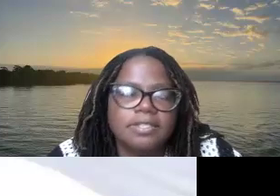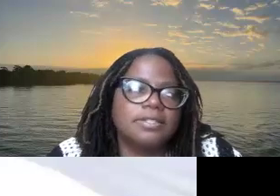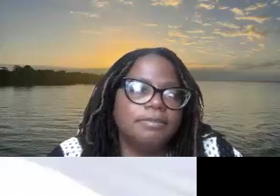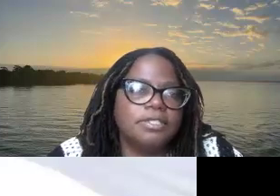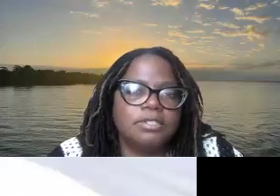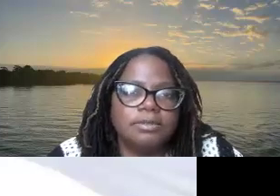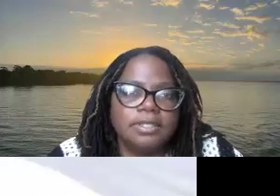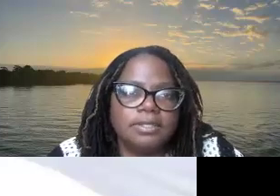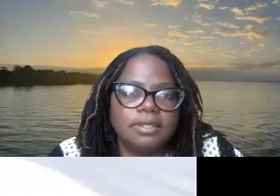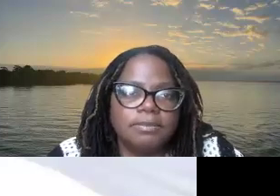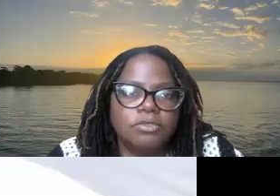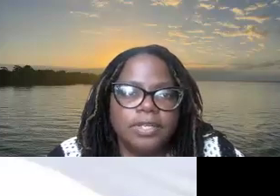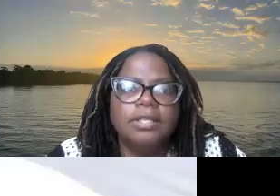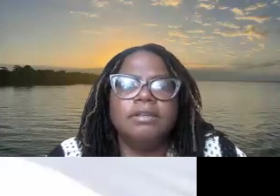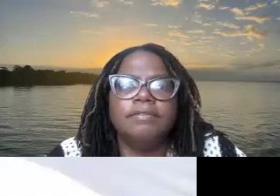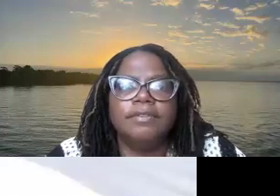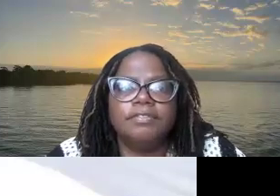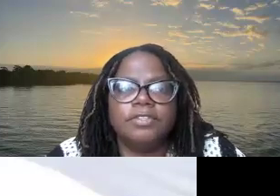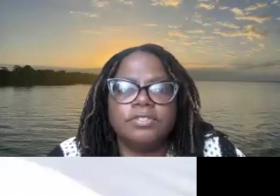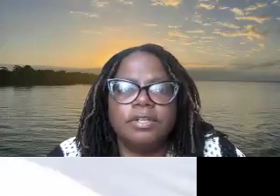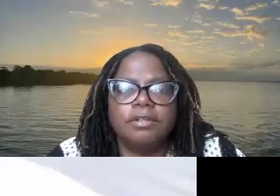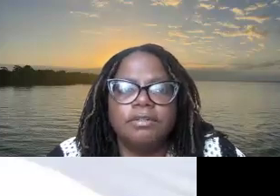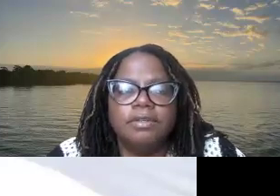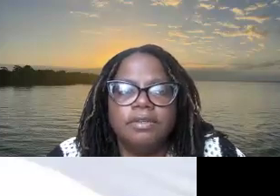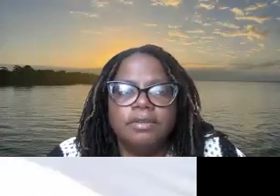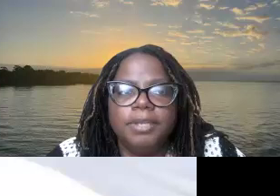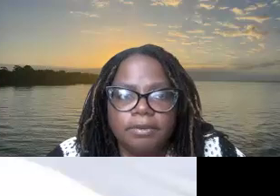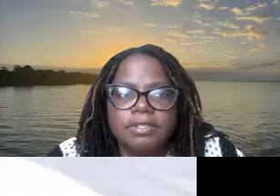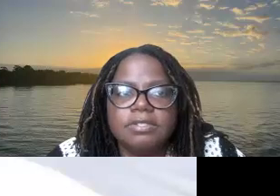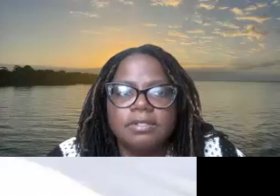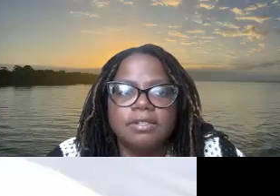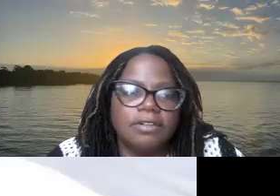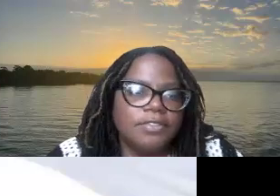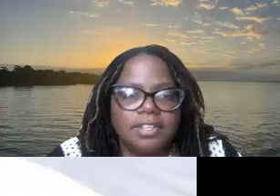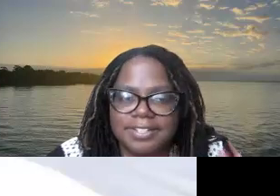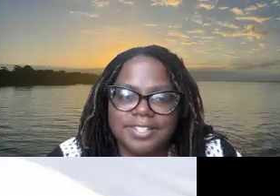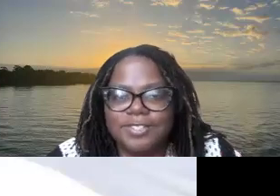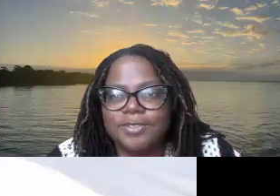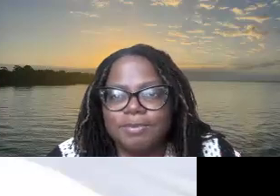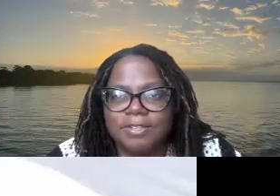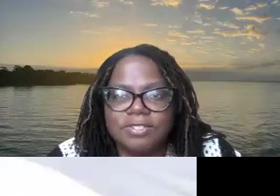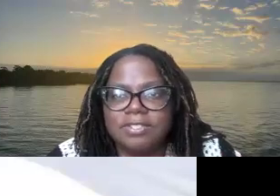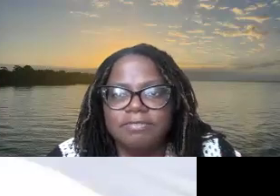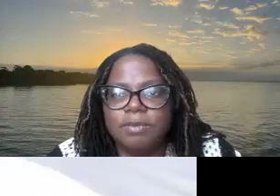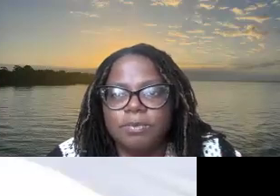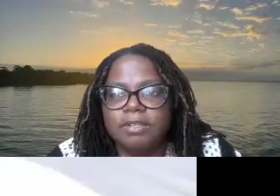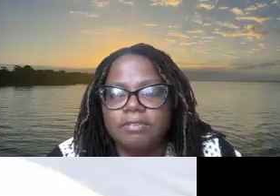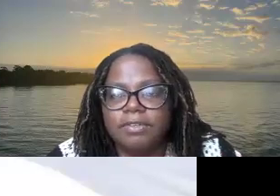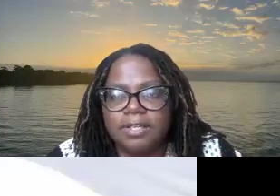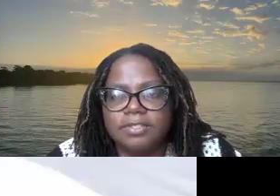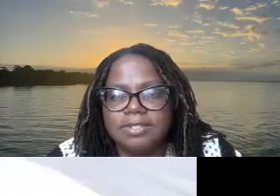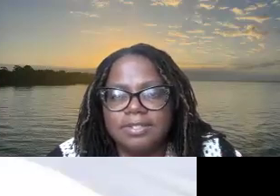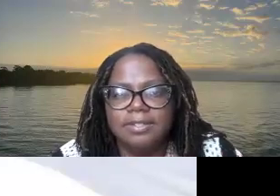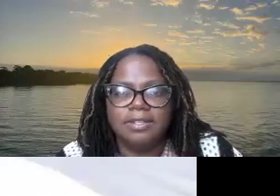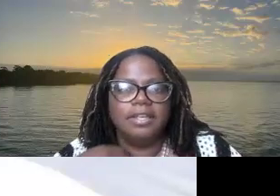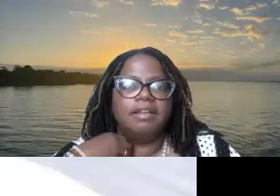system has to commit to doing training of all their foster care parents along all the lines that I just talked about, just as if they were working for